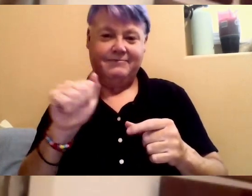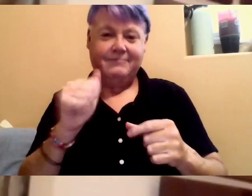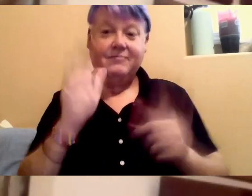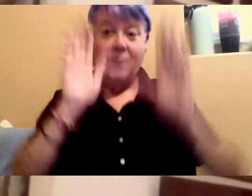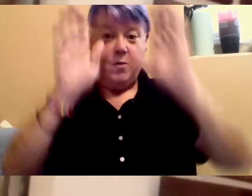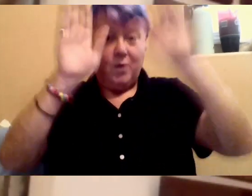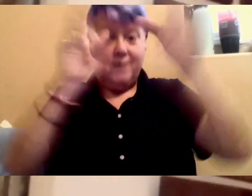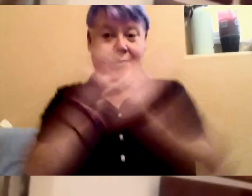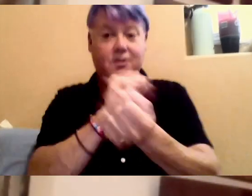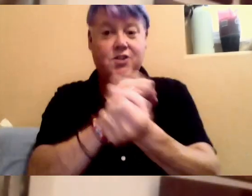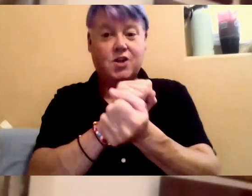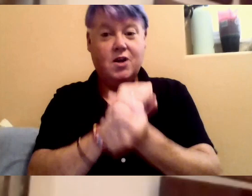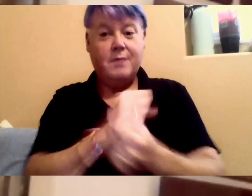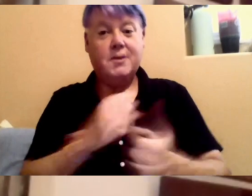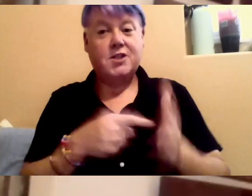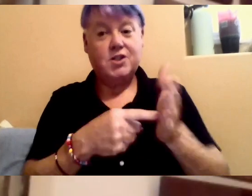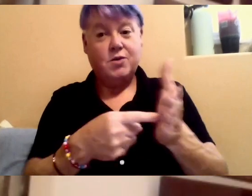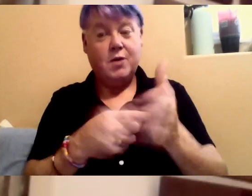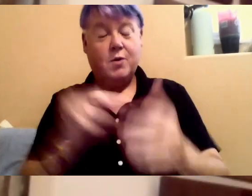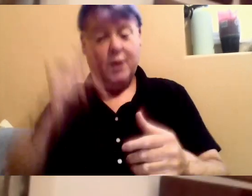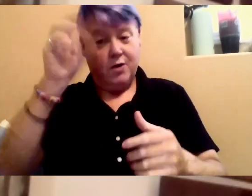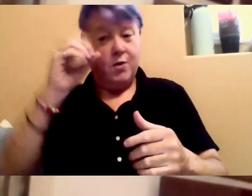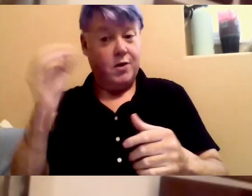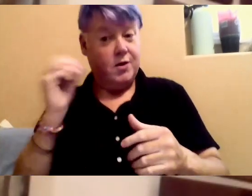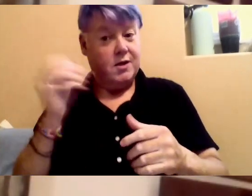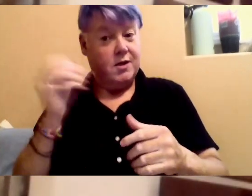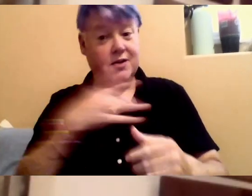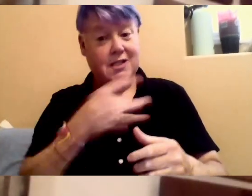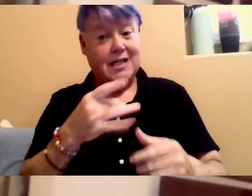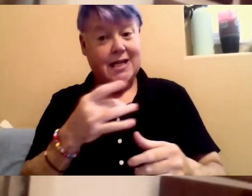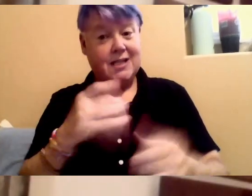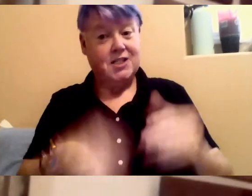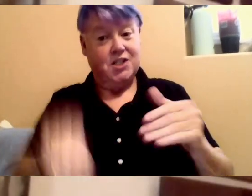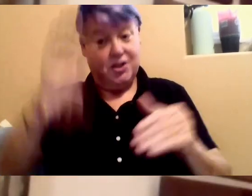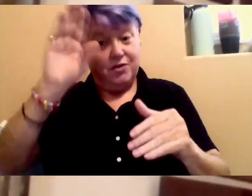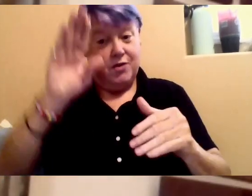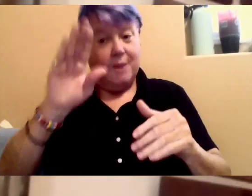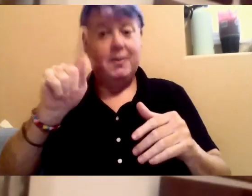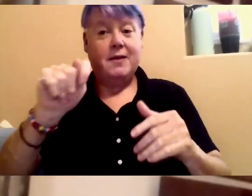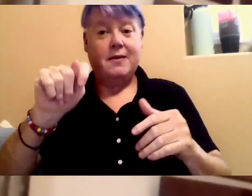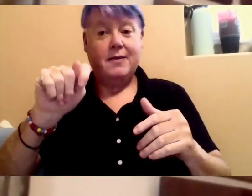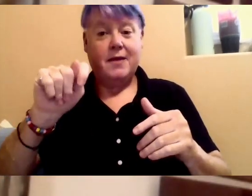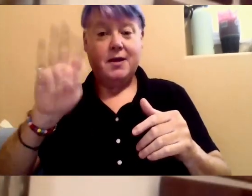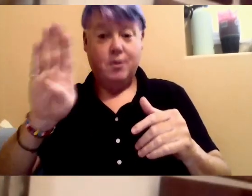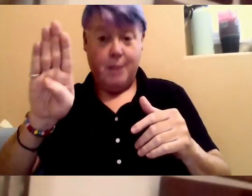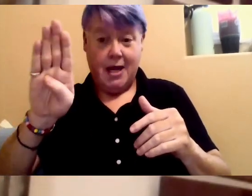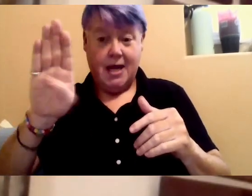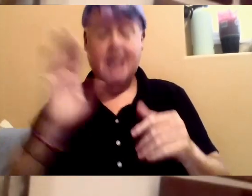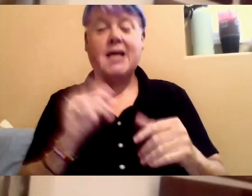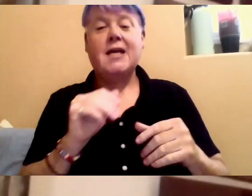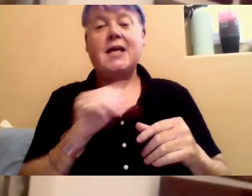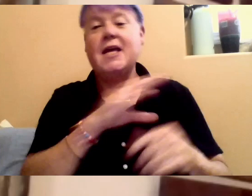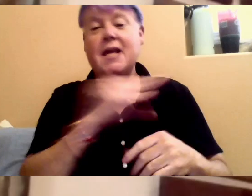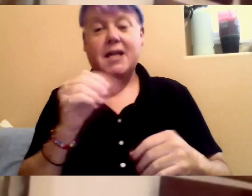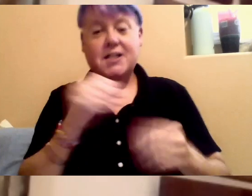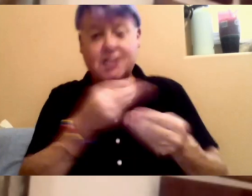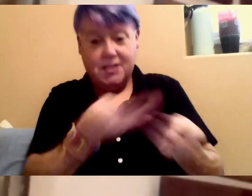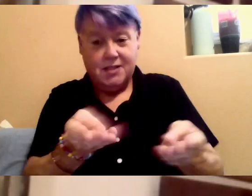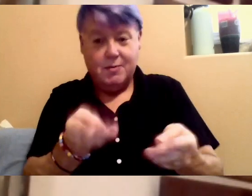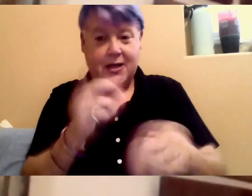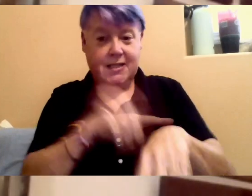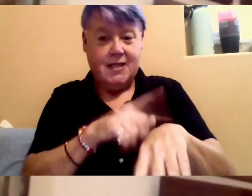job in portraying what Northern Ontario is really like." She grew up in Thunder Bay. Have you continued to spend time there as an adult to